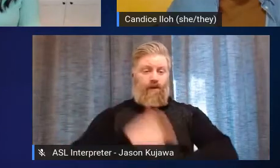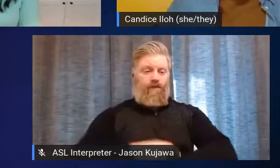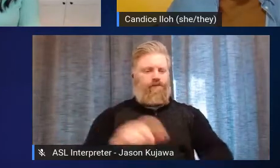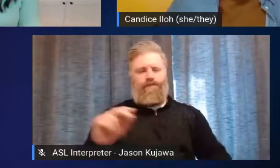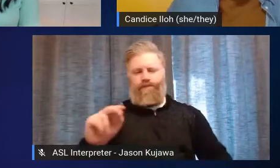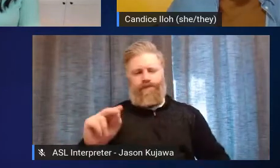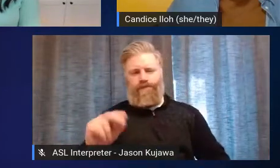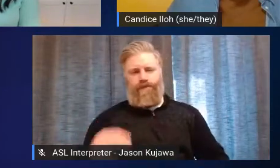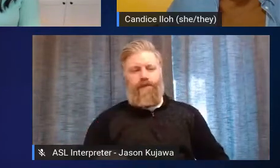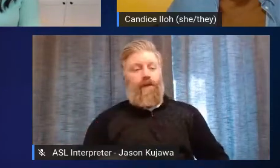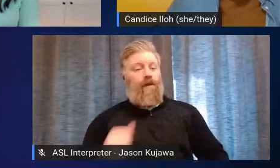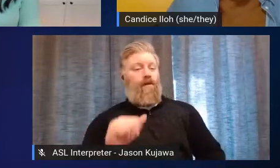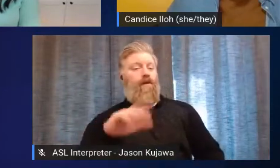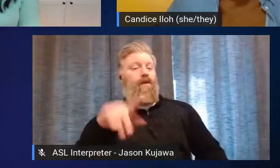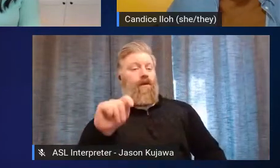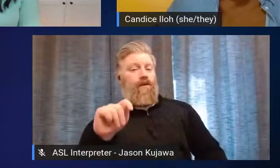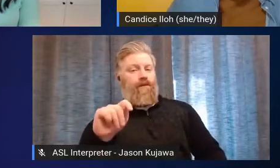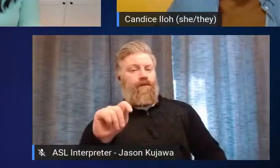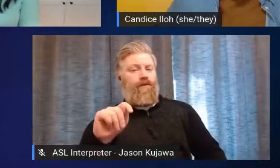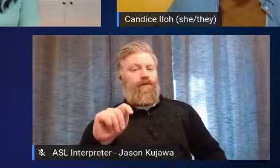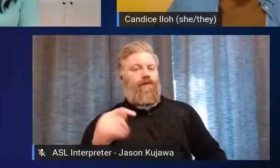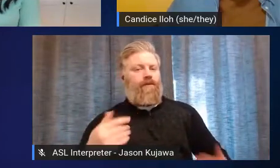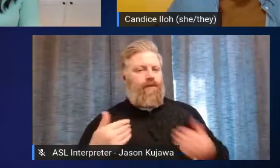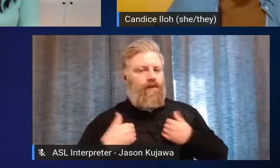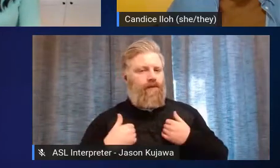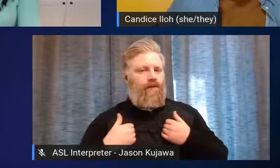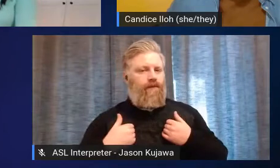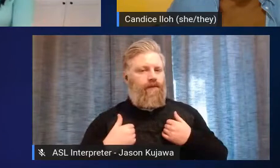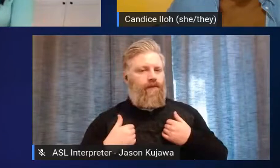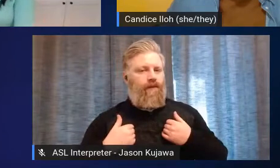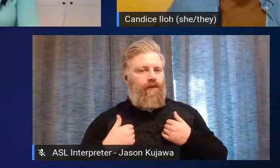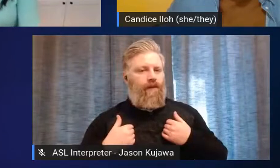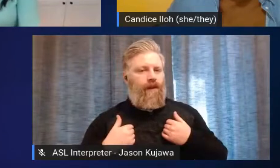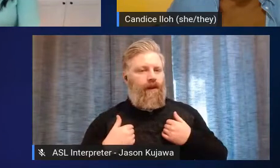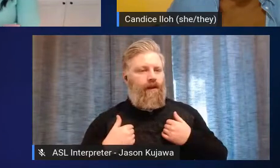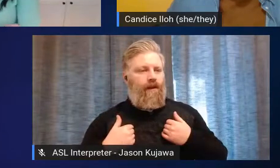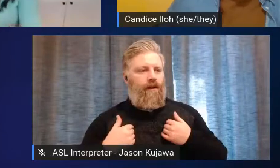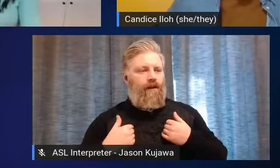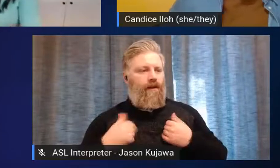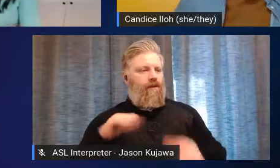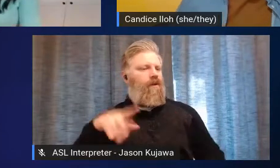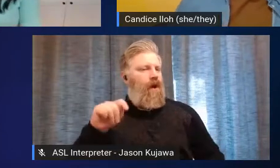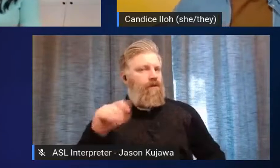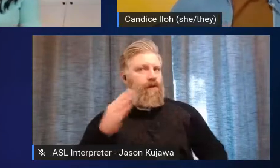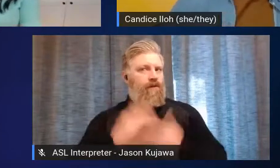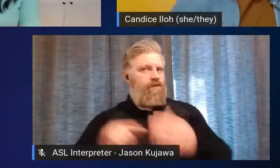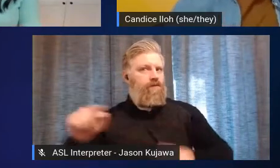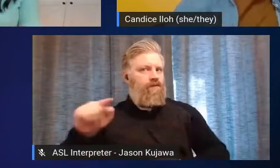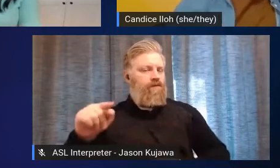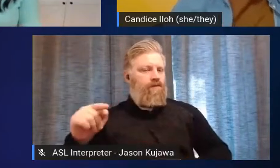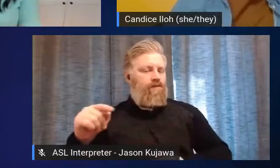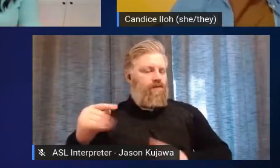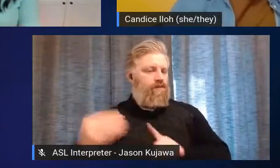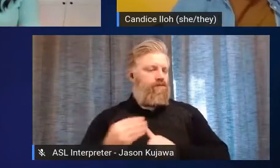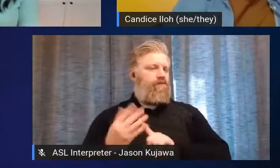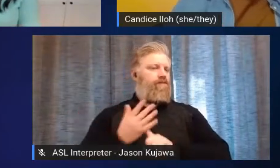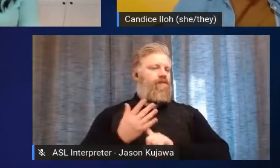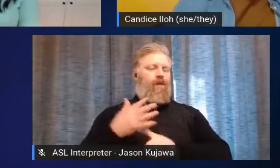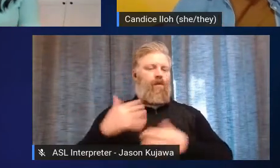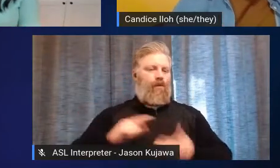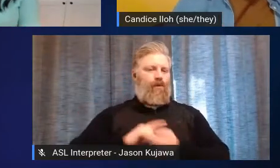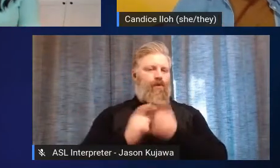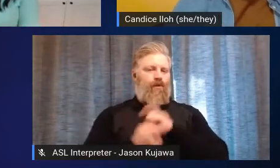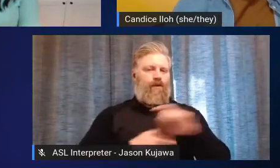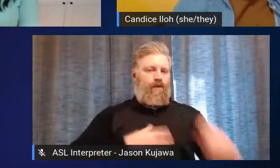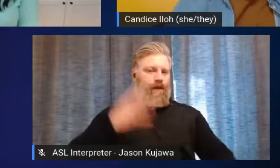Certainly art has specific pieces of art have changed my experience. But I don't know that they change